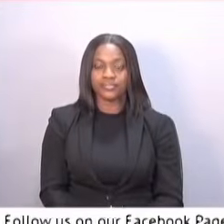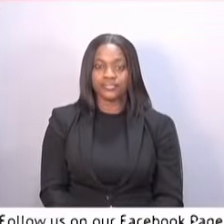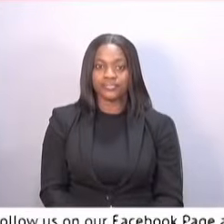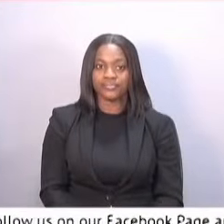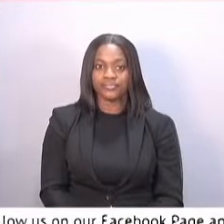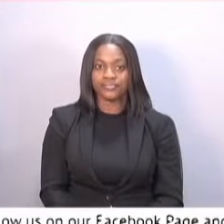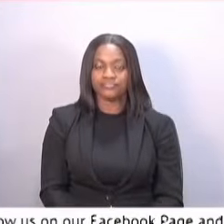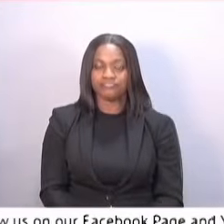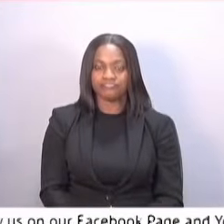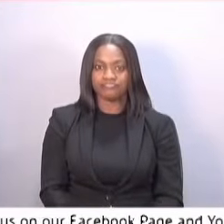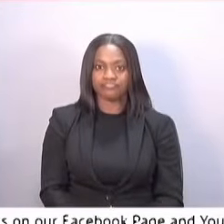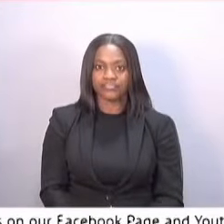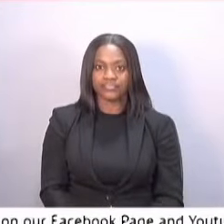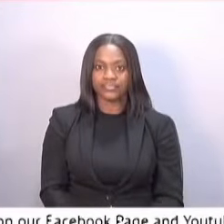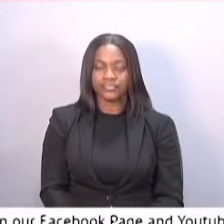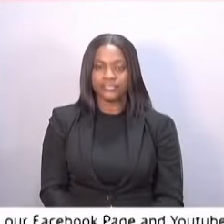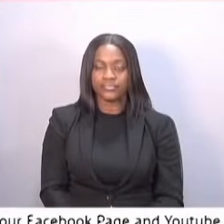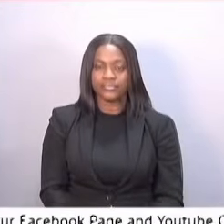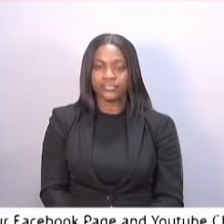Speaker,